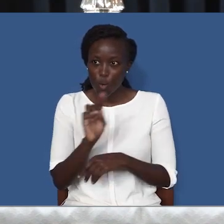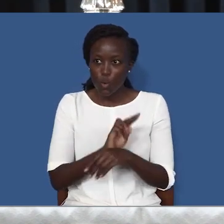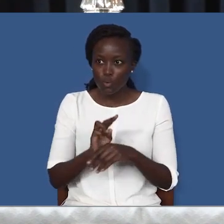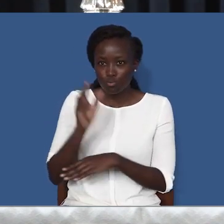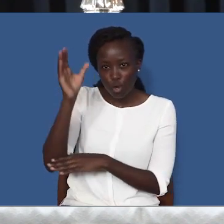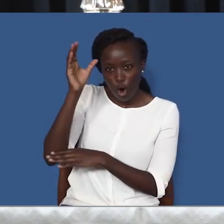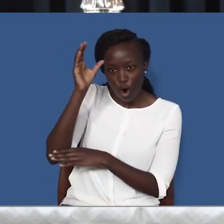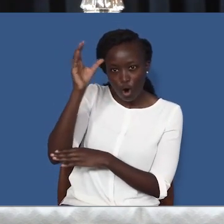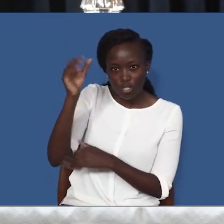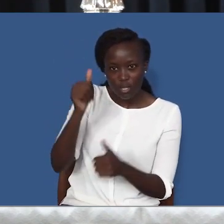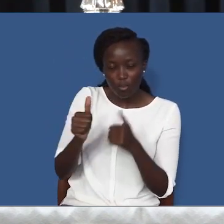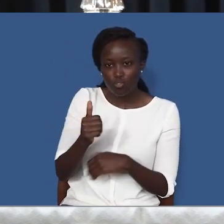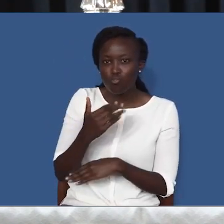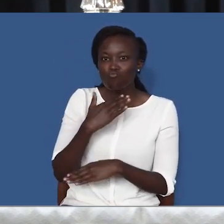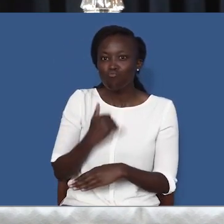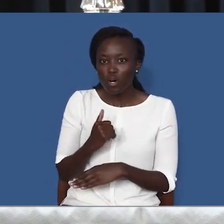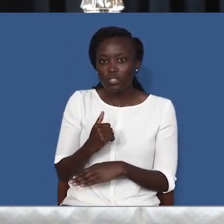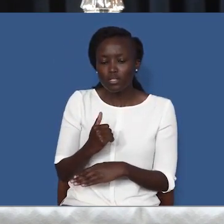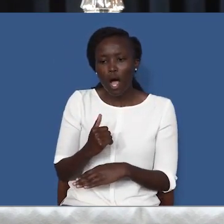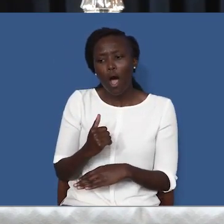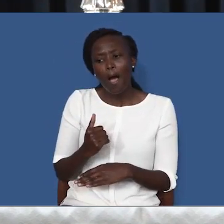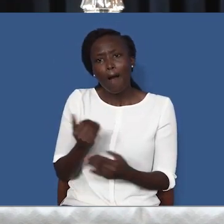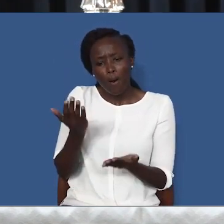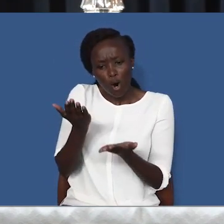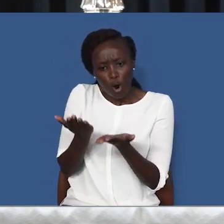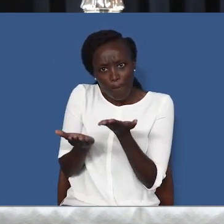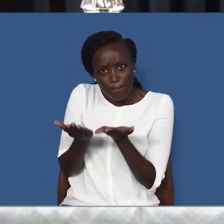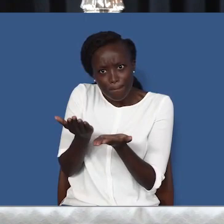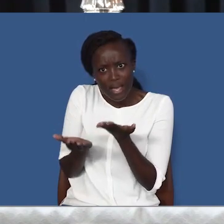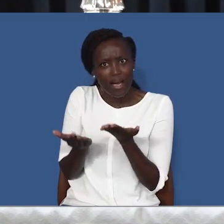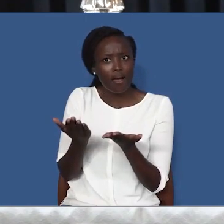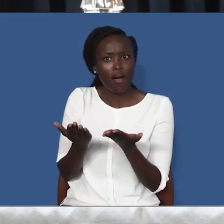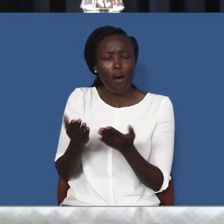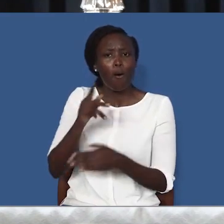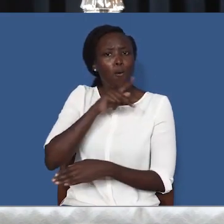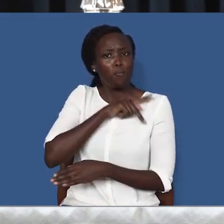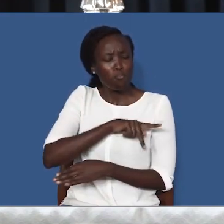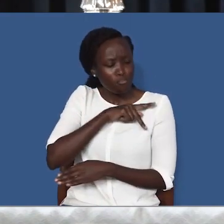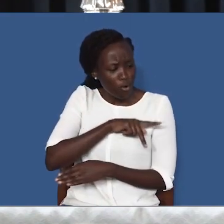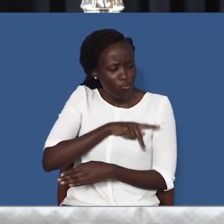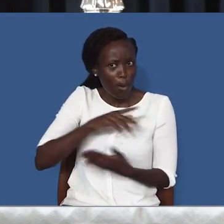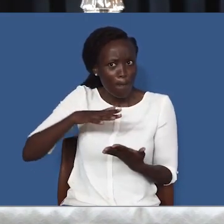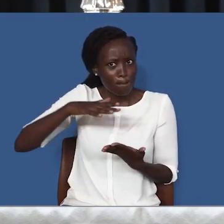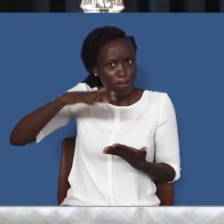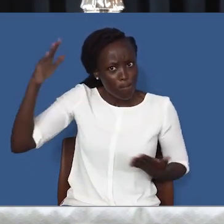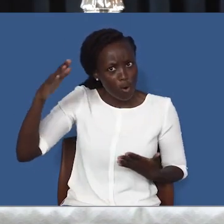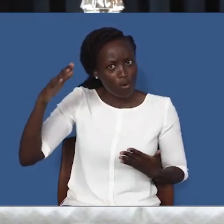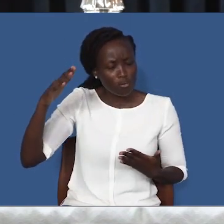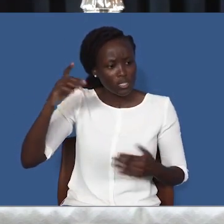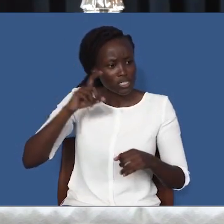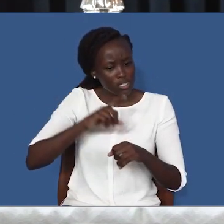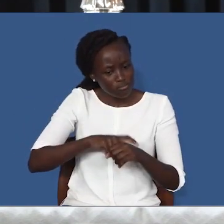to fall behind. They want to measure up to make maximum profit out of maximum